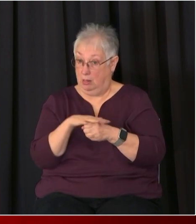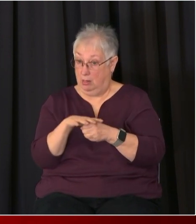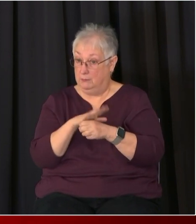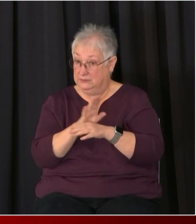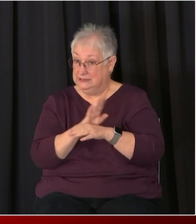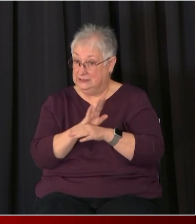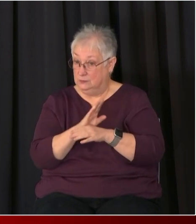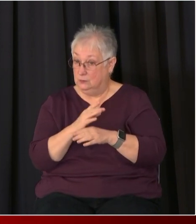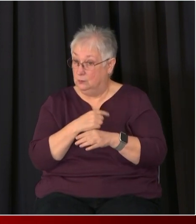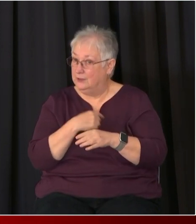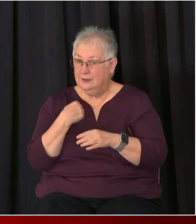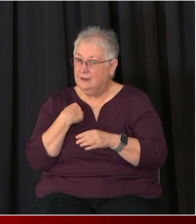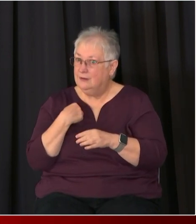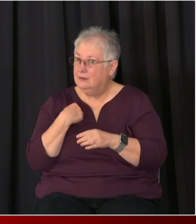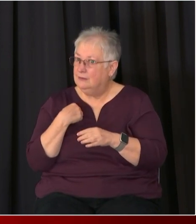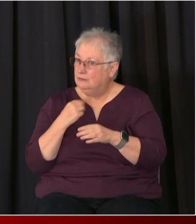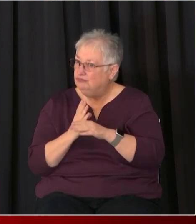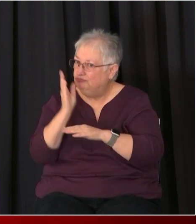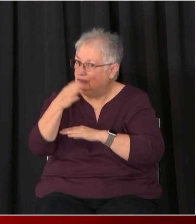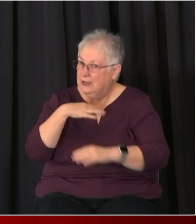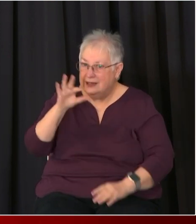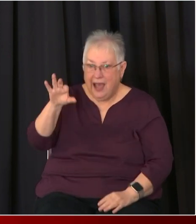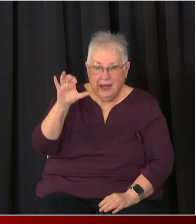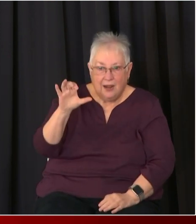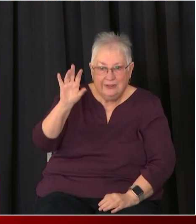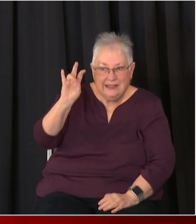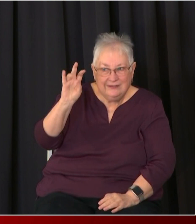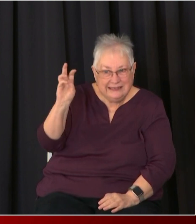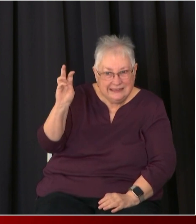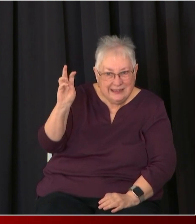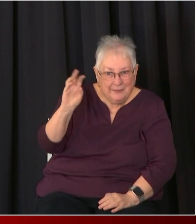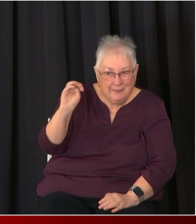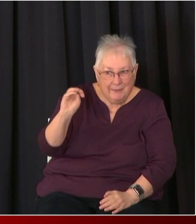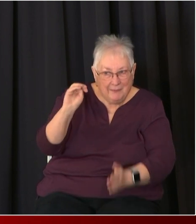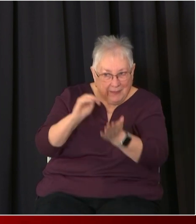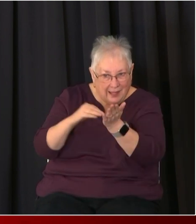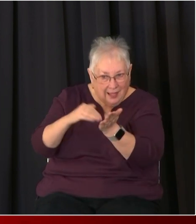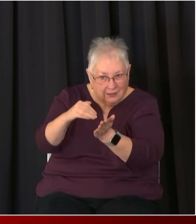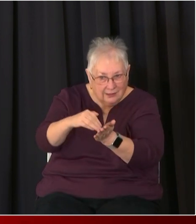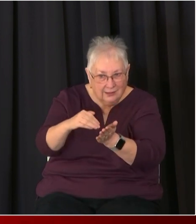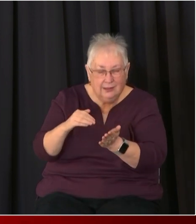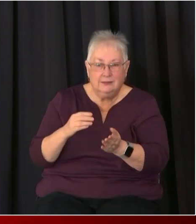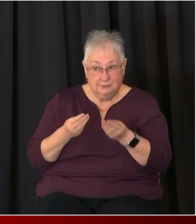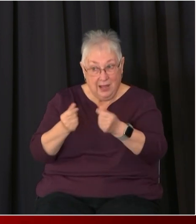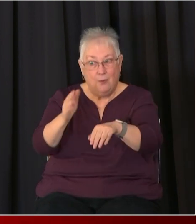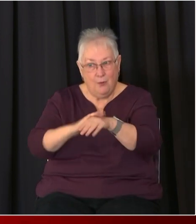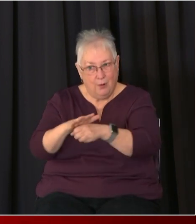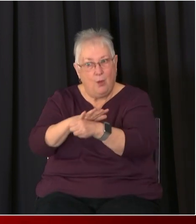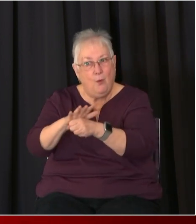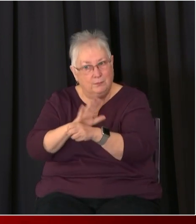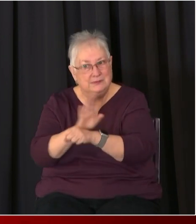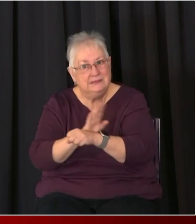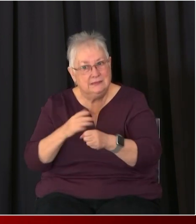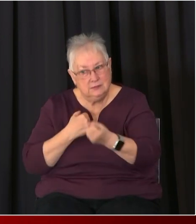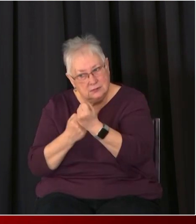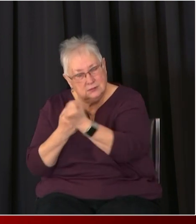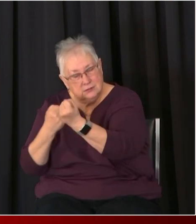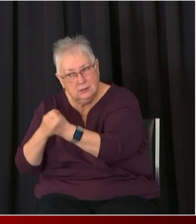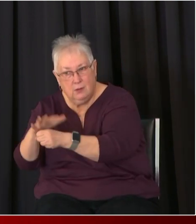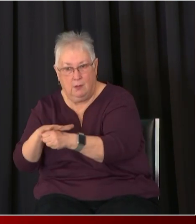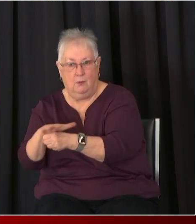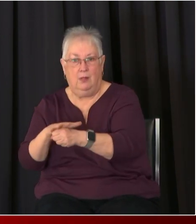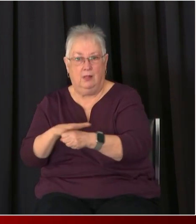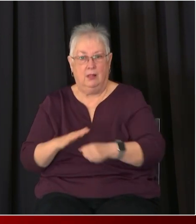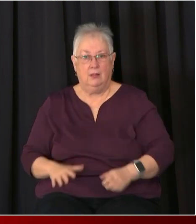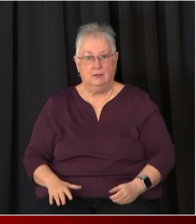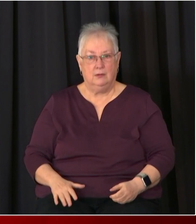$976 million with our small and local businesses, so just shy of $1 billion. So in fiscal 21, we've committed